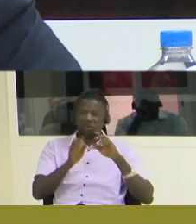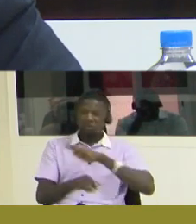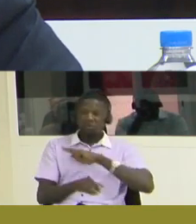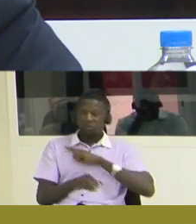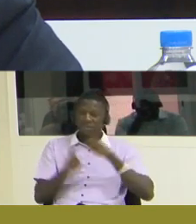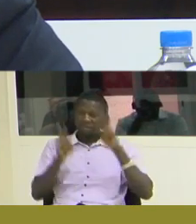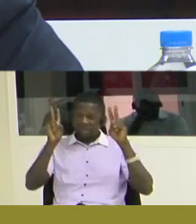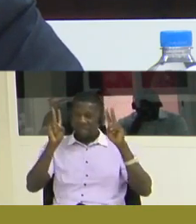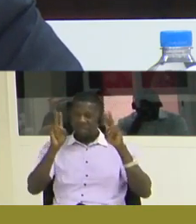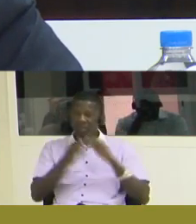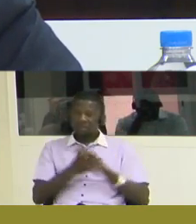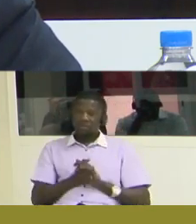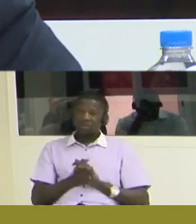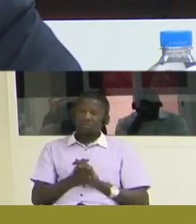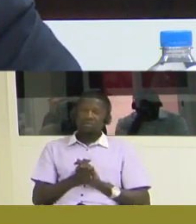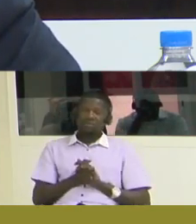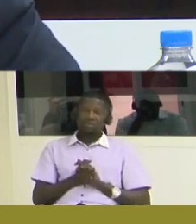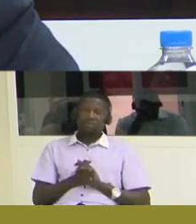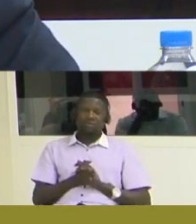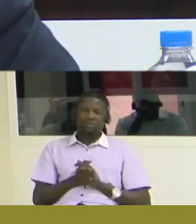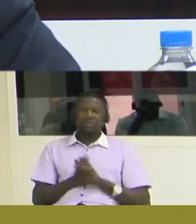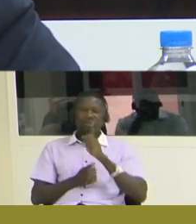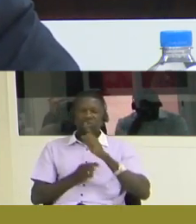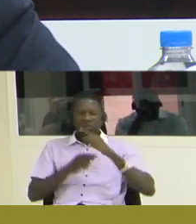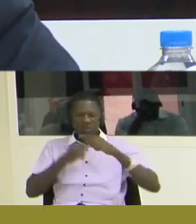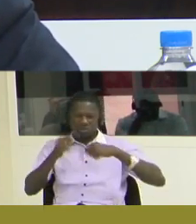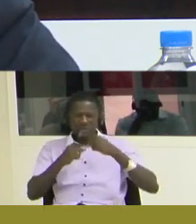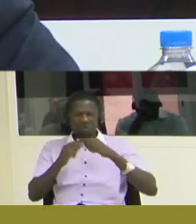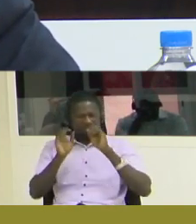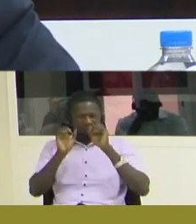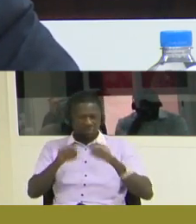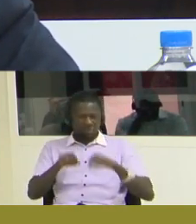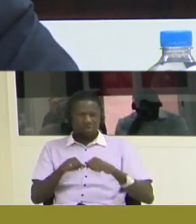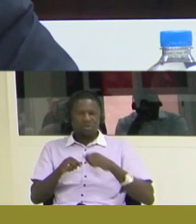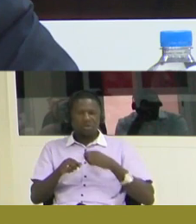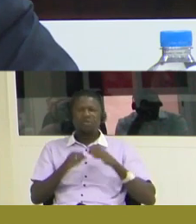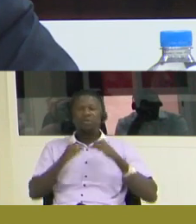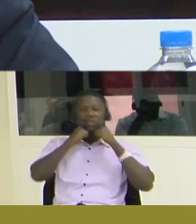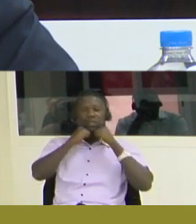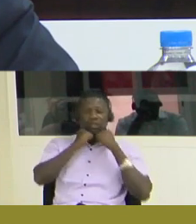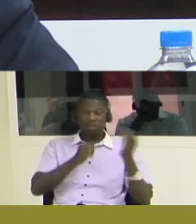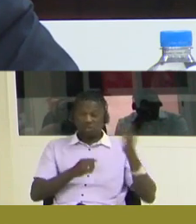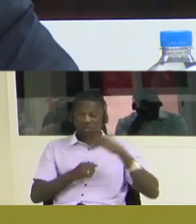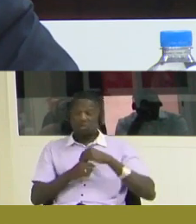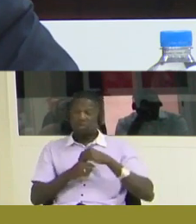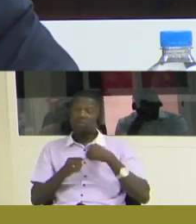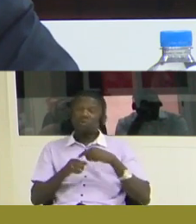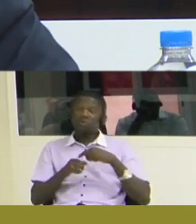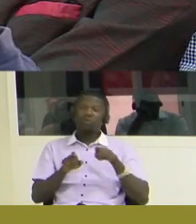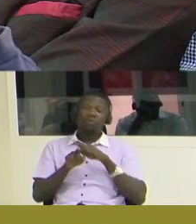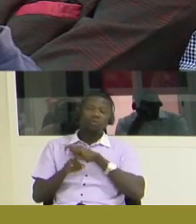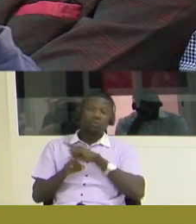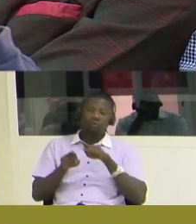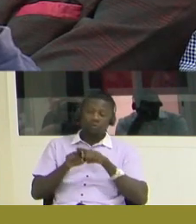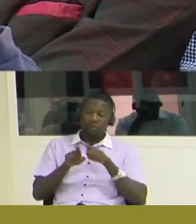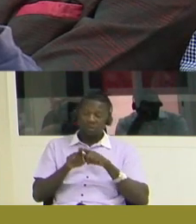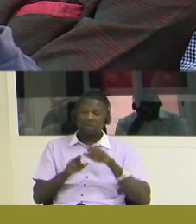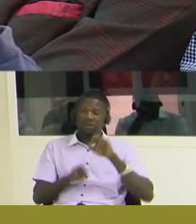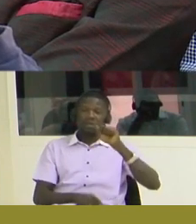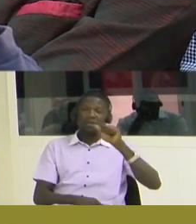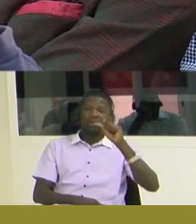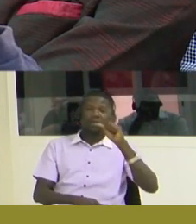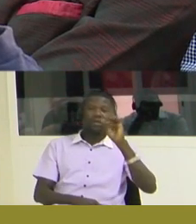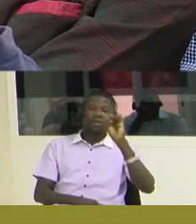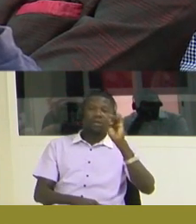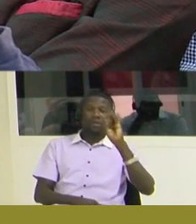just about the possibility of Santa coming with Santa boo Hydra and what they might do